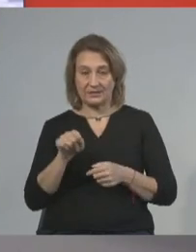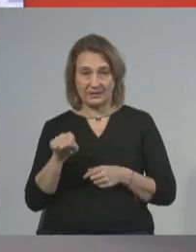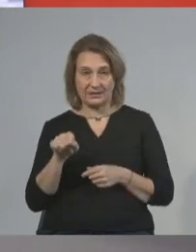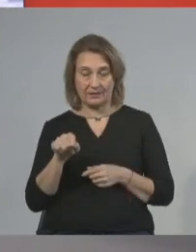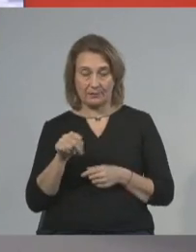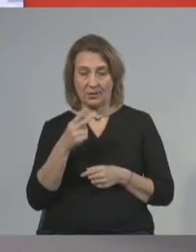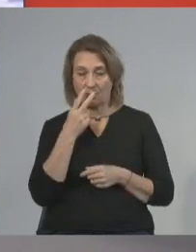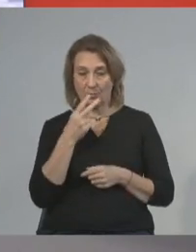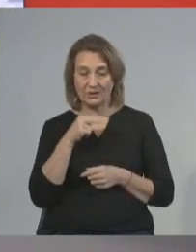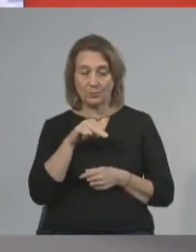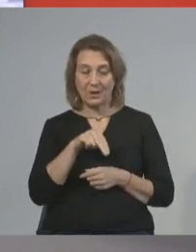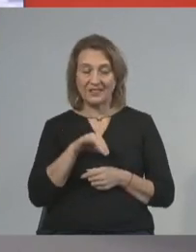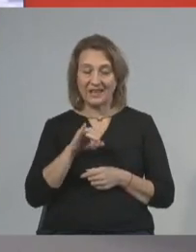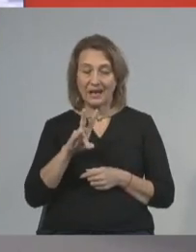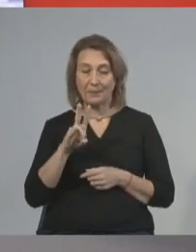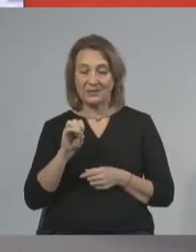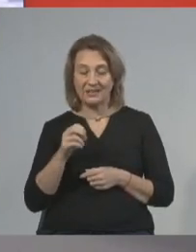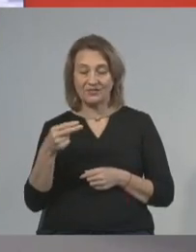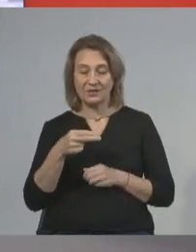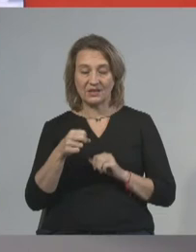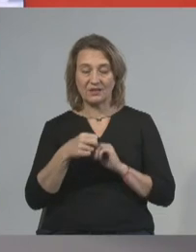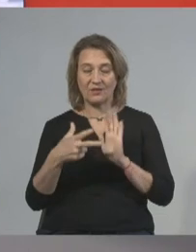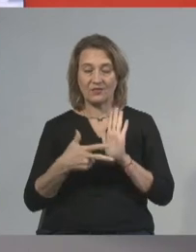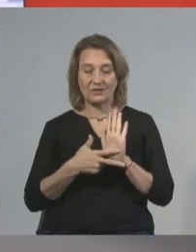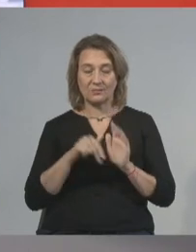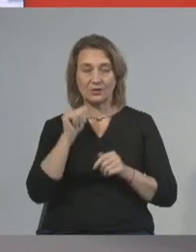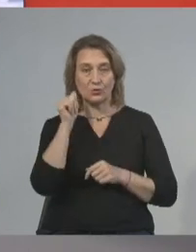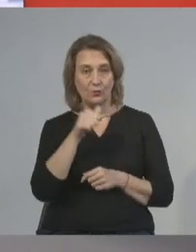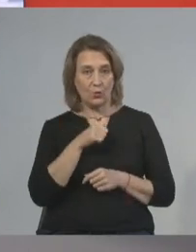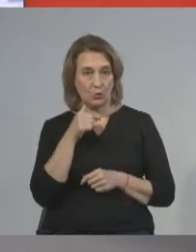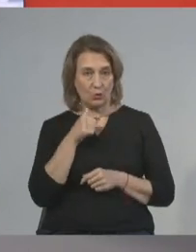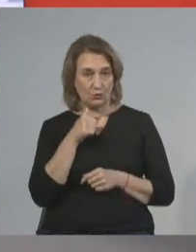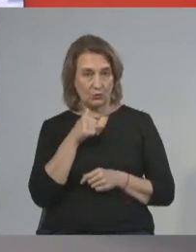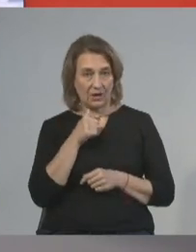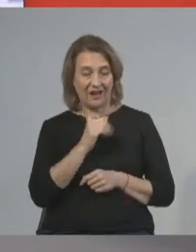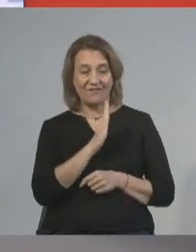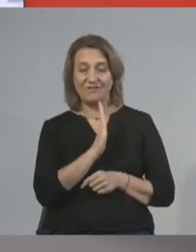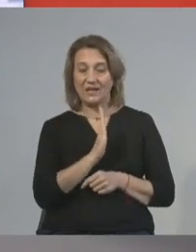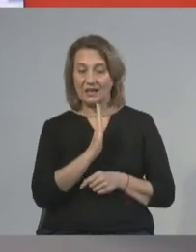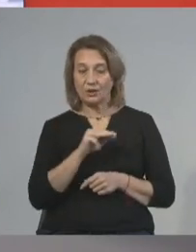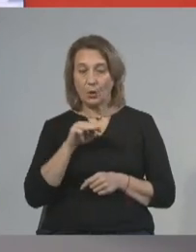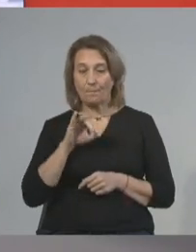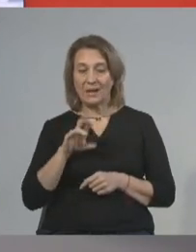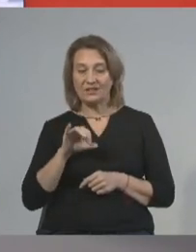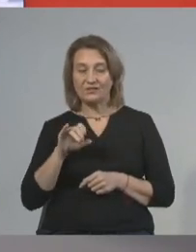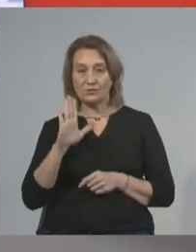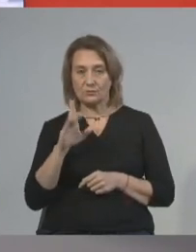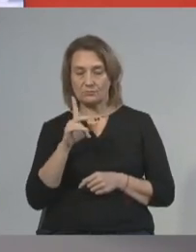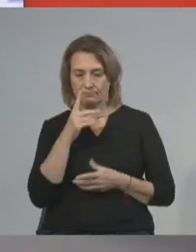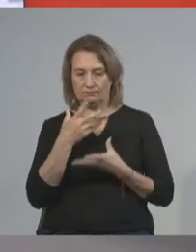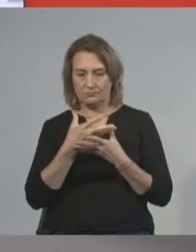to see that in july 2018 two account of viktor medvedchuk